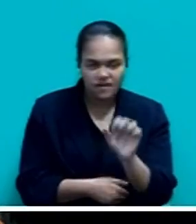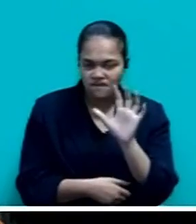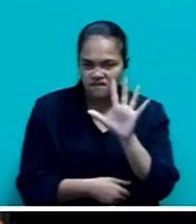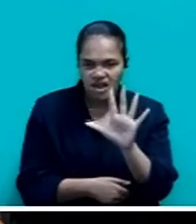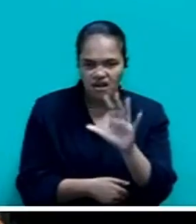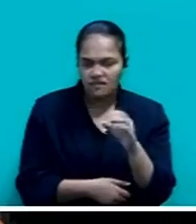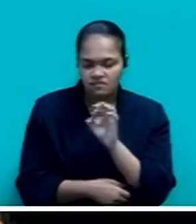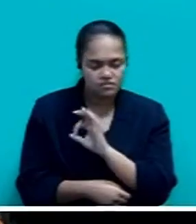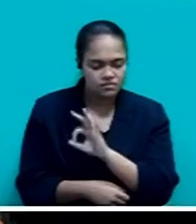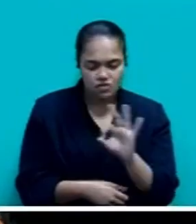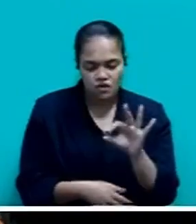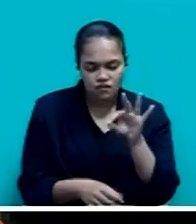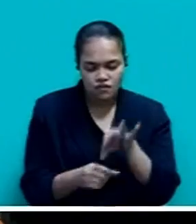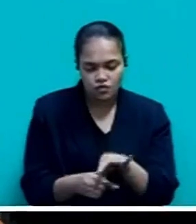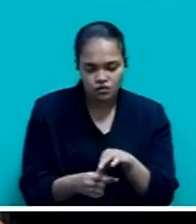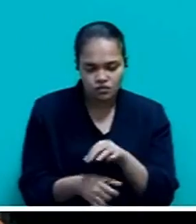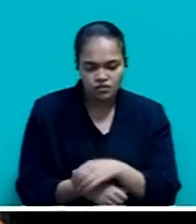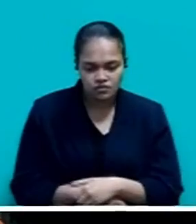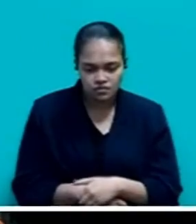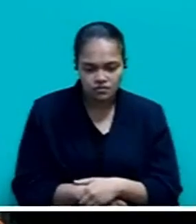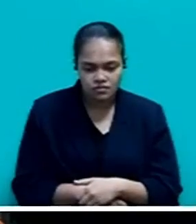voted.